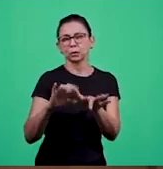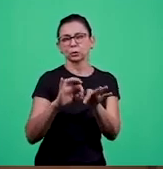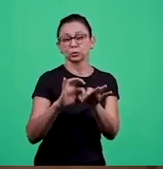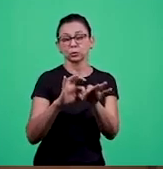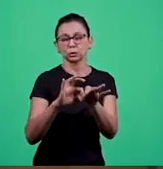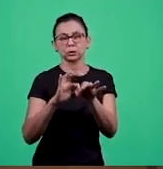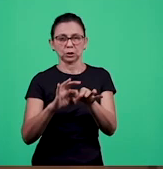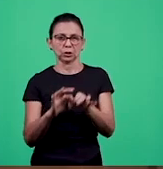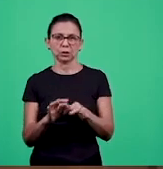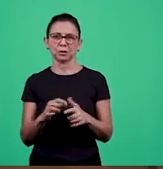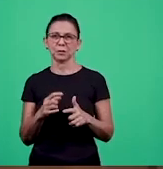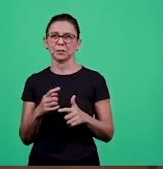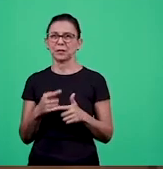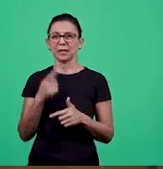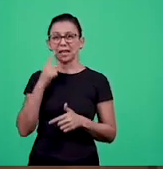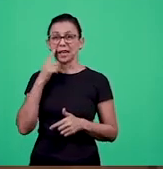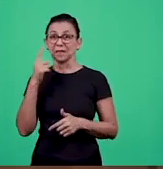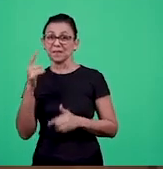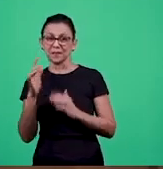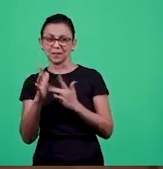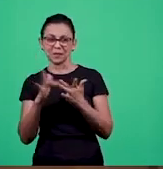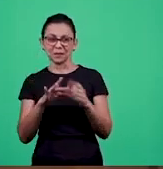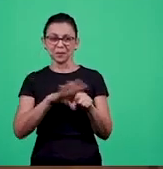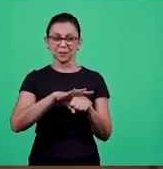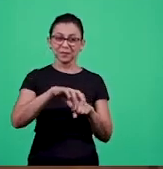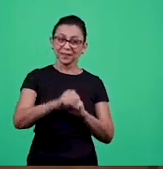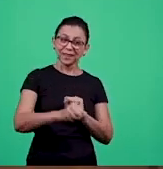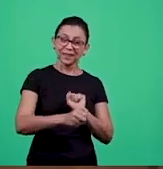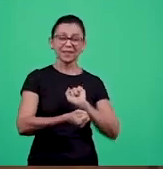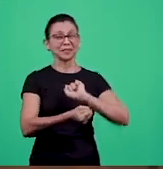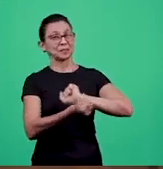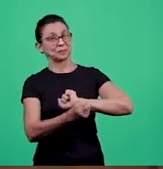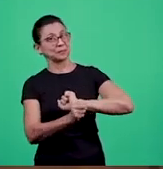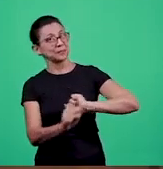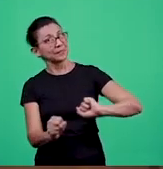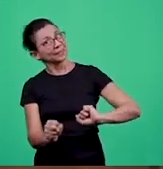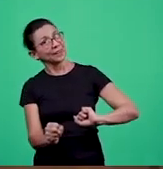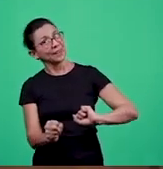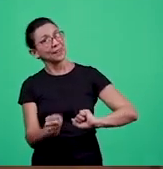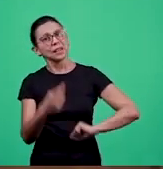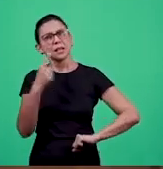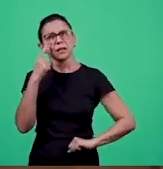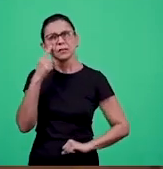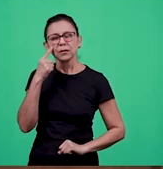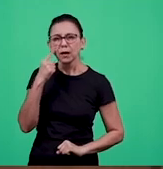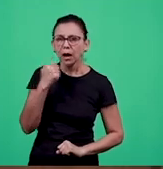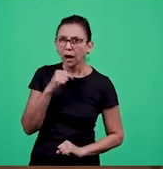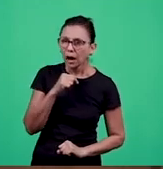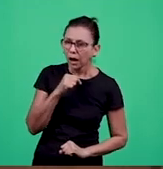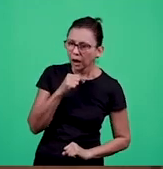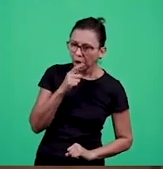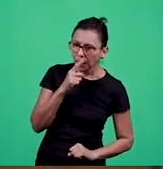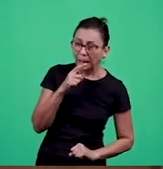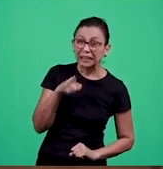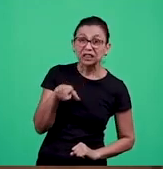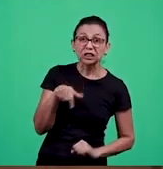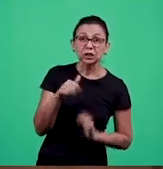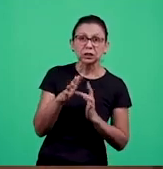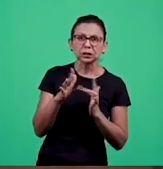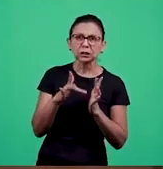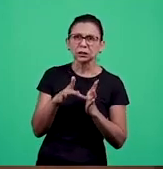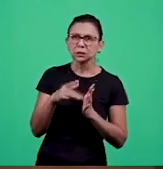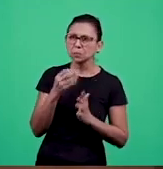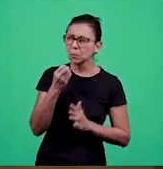always walked near Jesus because they saw Jesus heal. They saw Jesus set people free. They knew that Jesus was